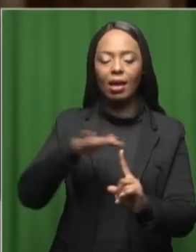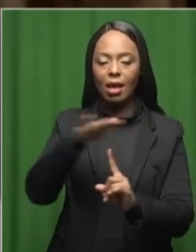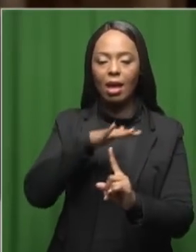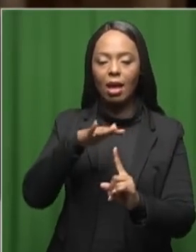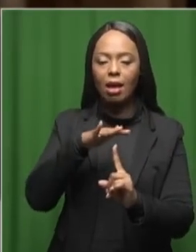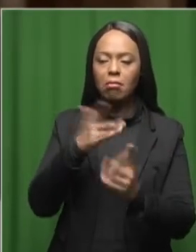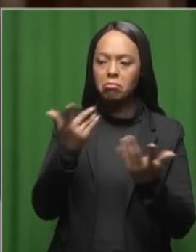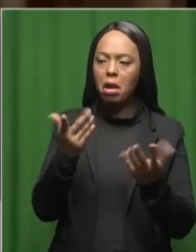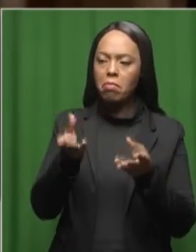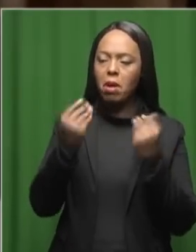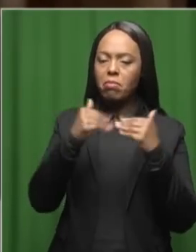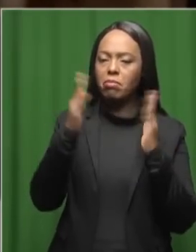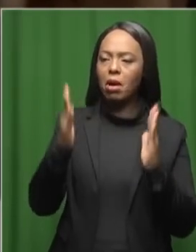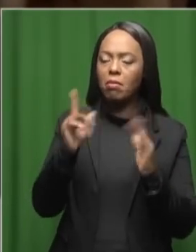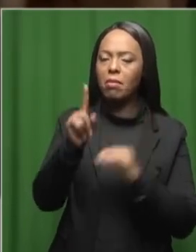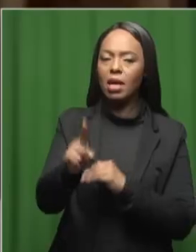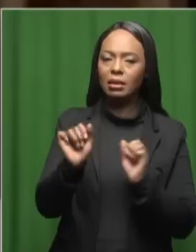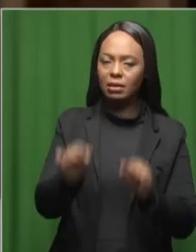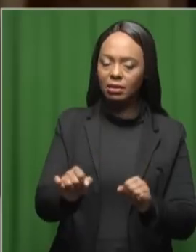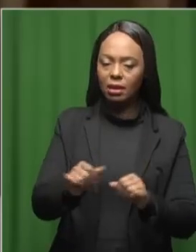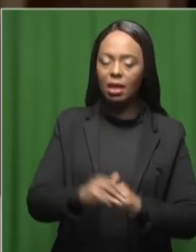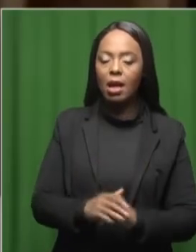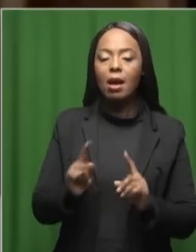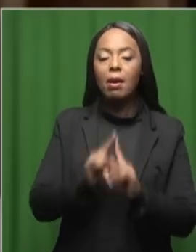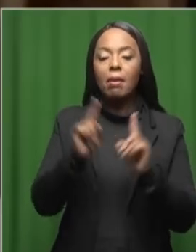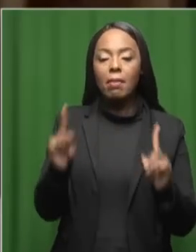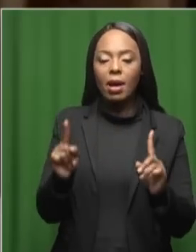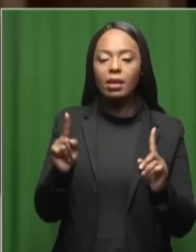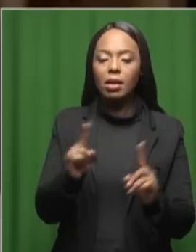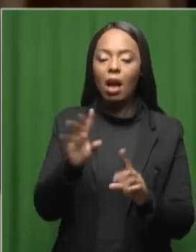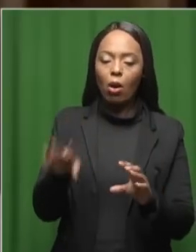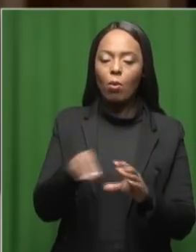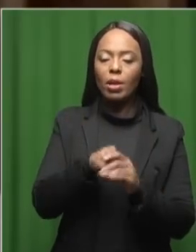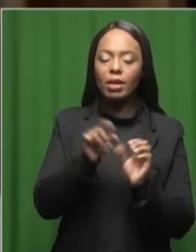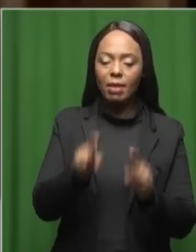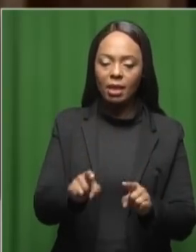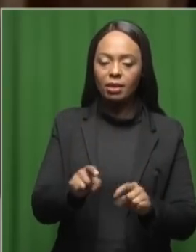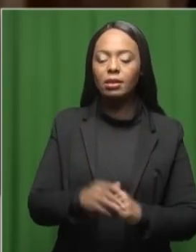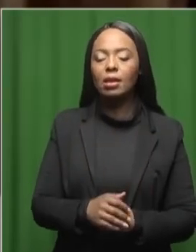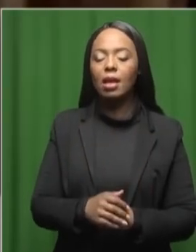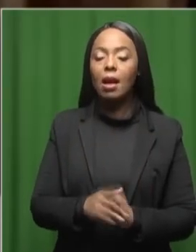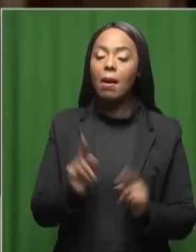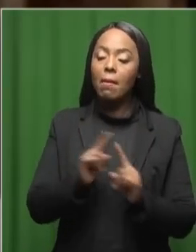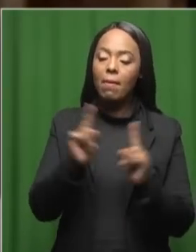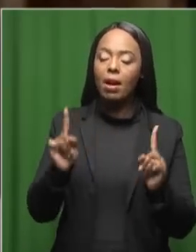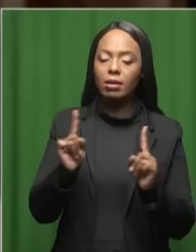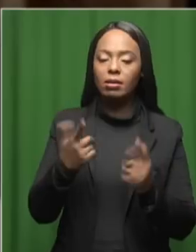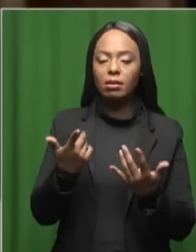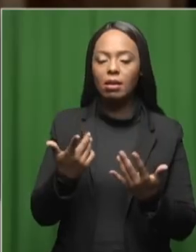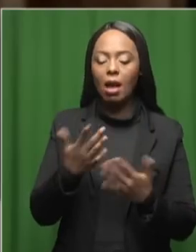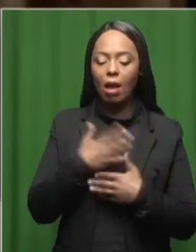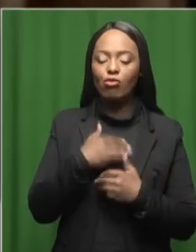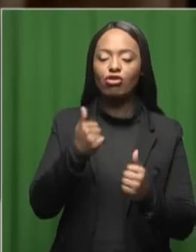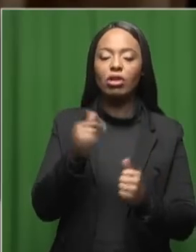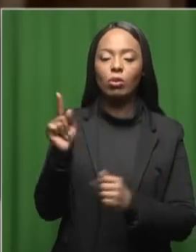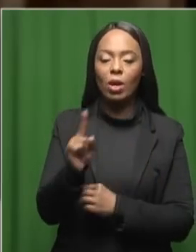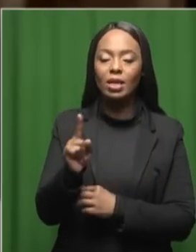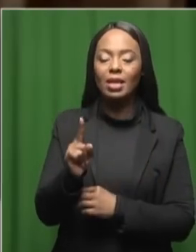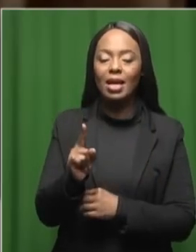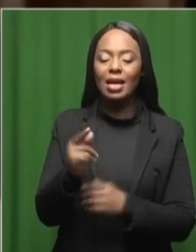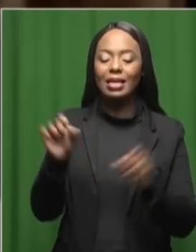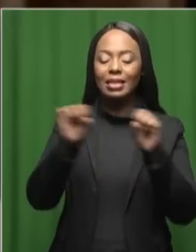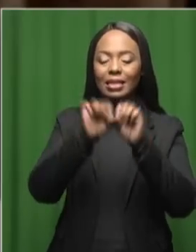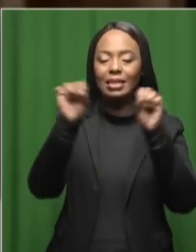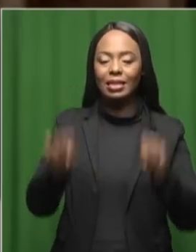be accommodated. But what we appreciate is that the manner or the current system